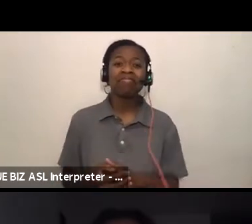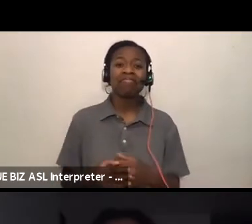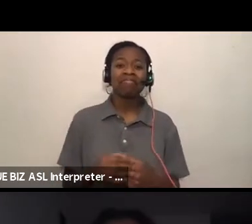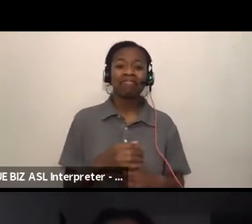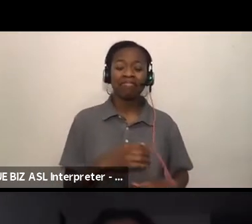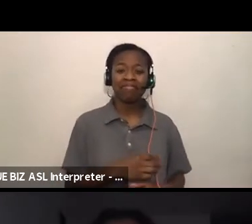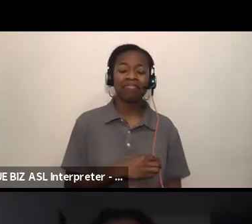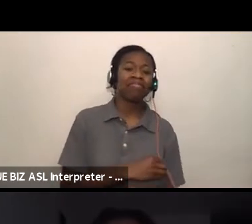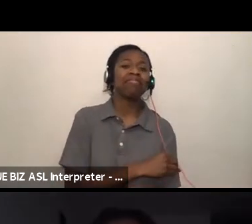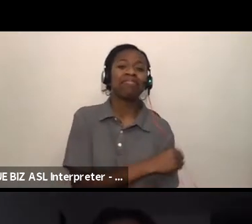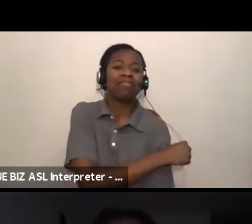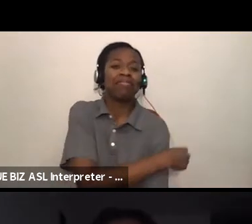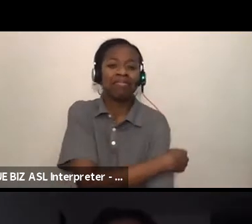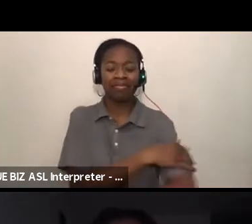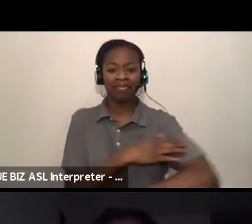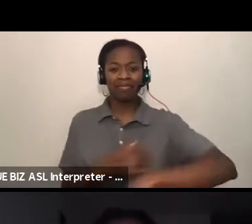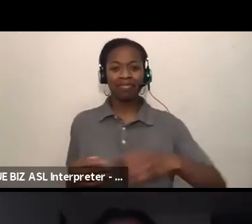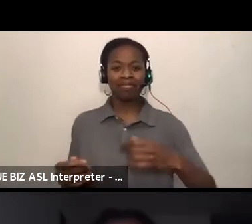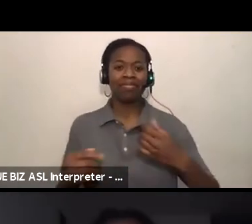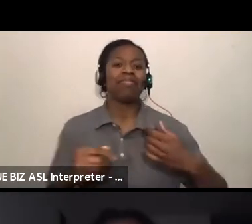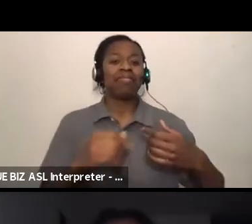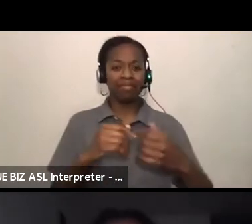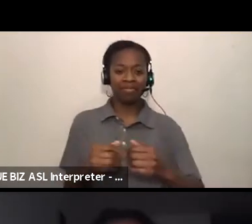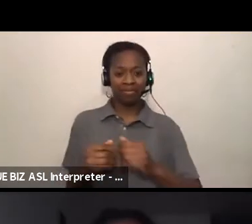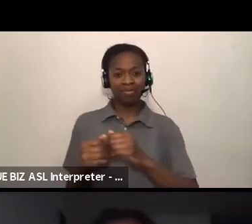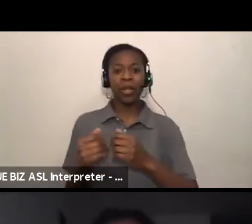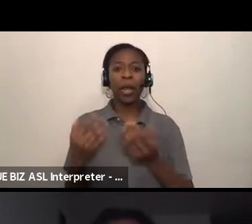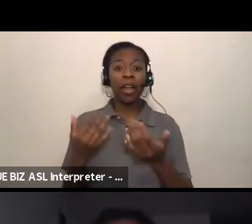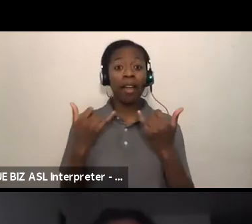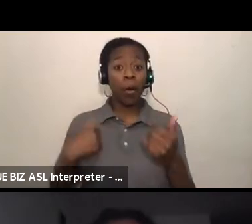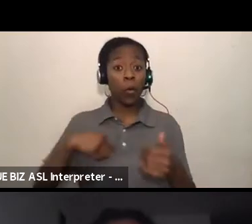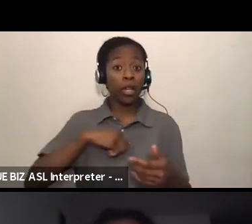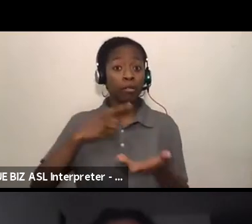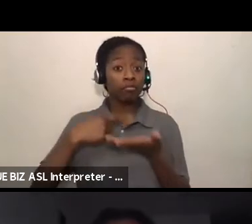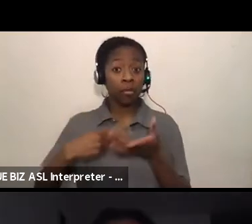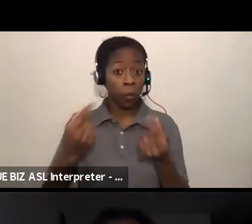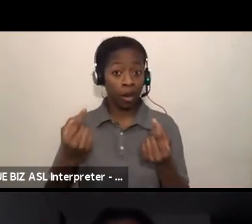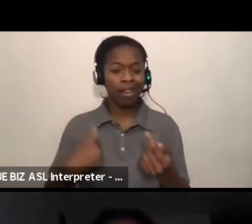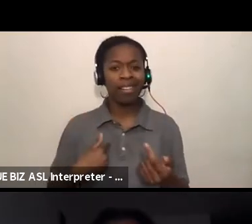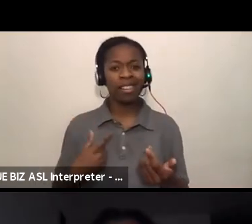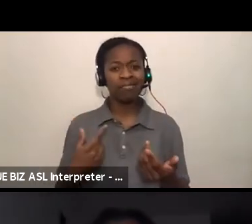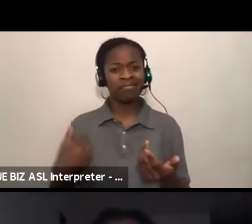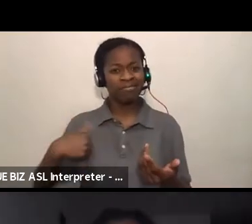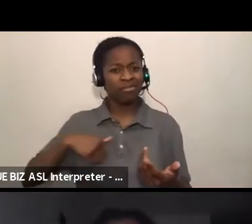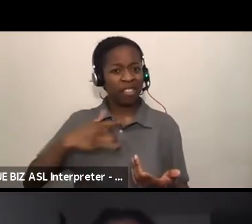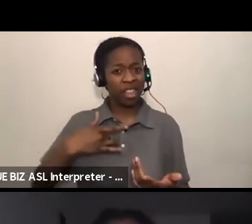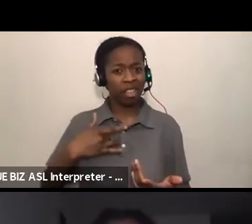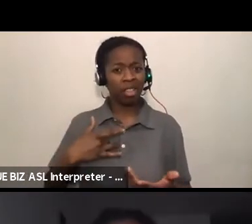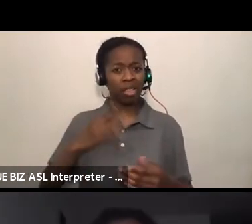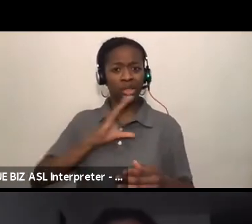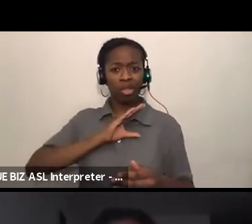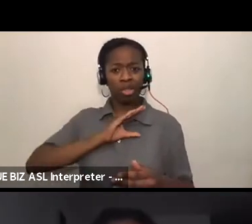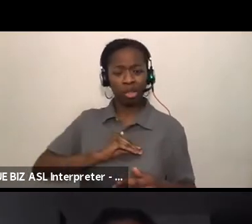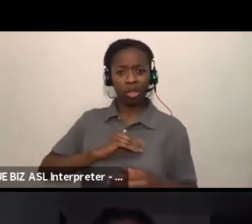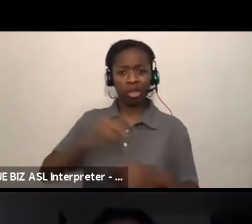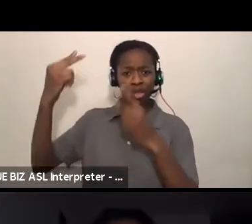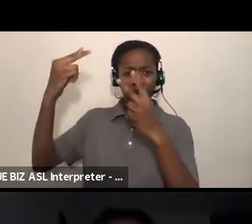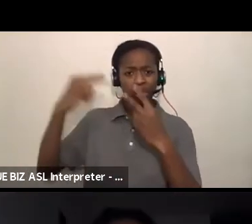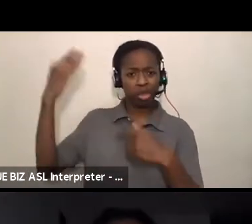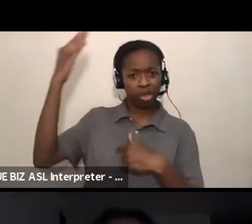I think one of the things that we are kind of talking about a little bit is like being overlooked and undervalued as an artist, and as like